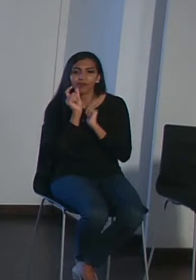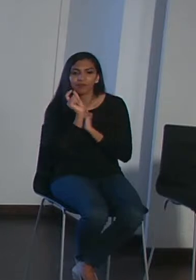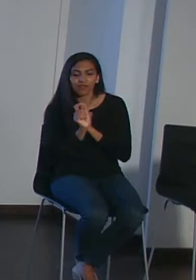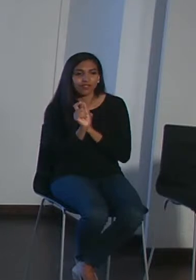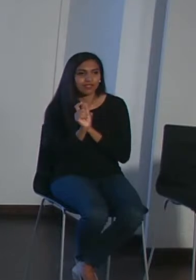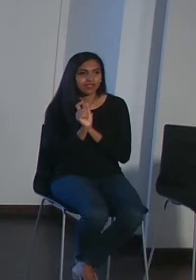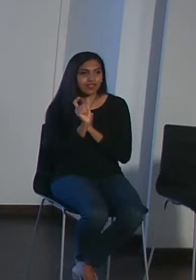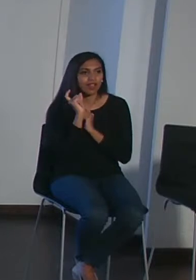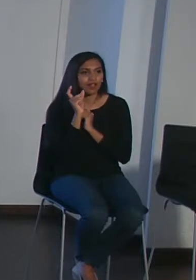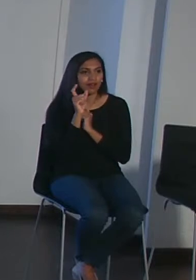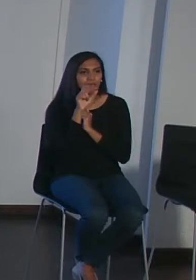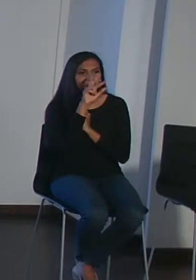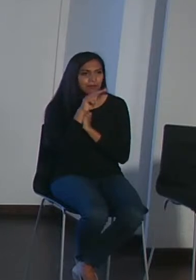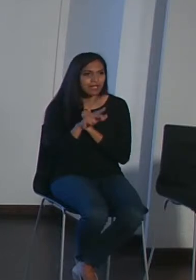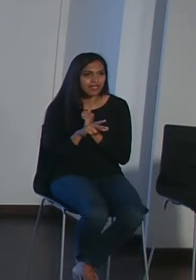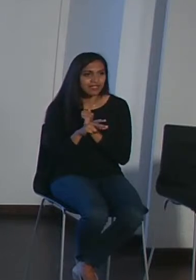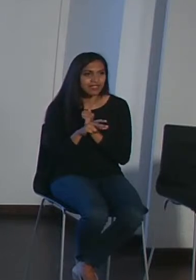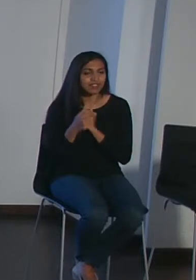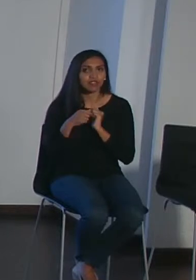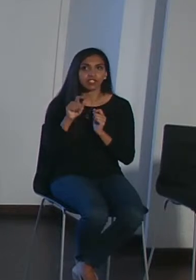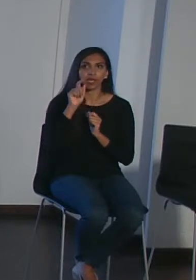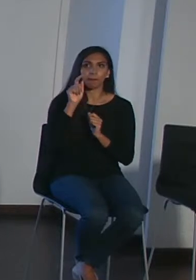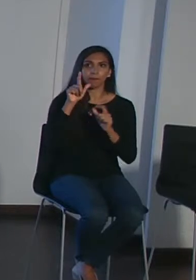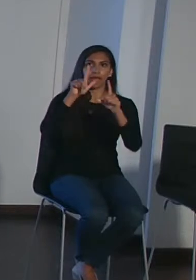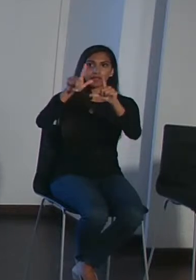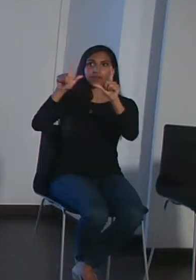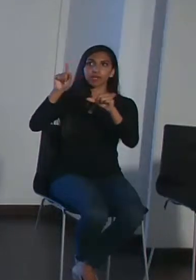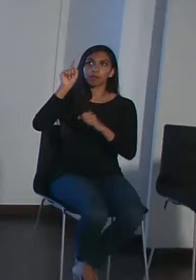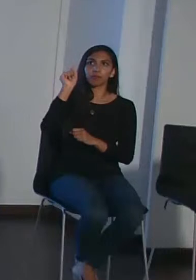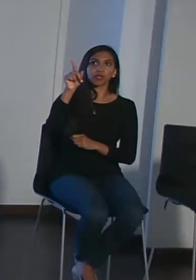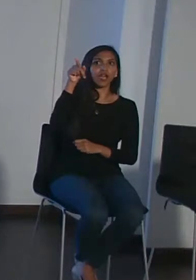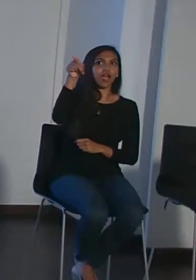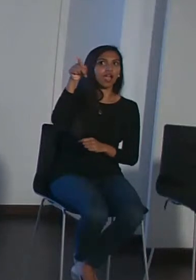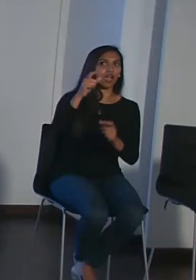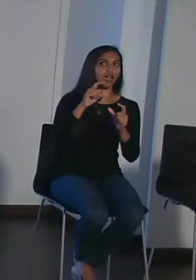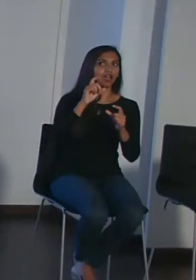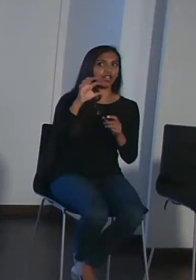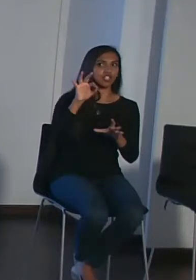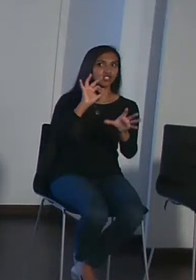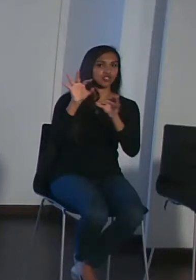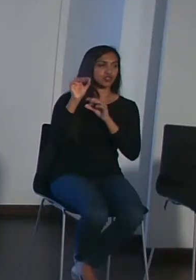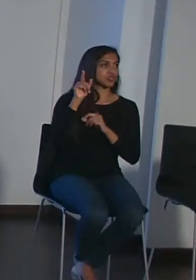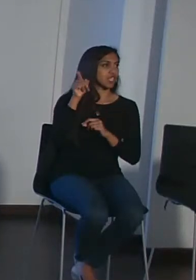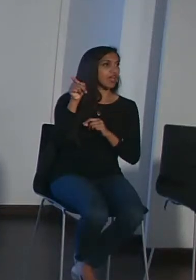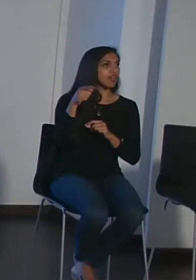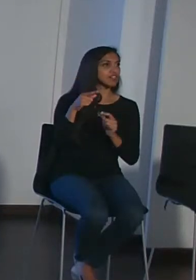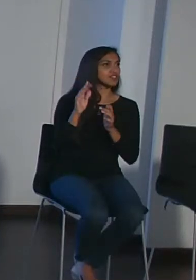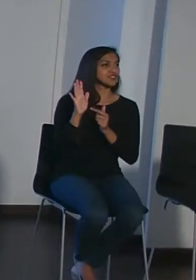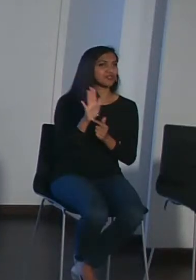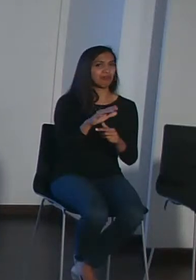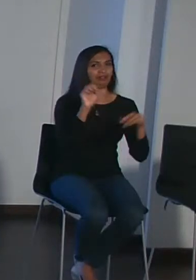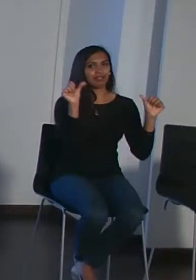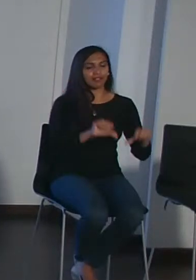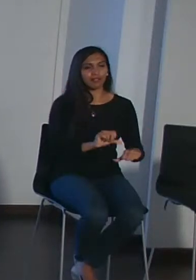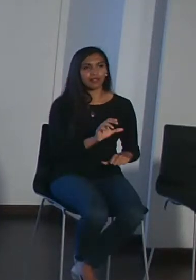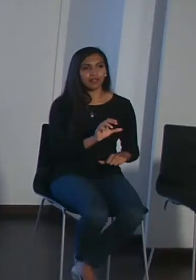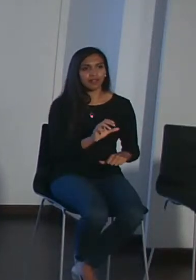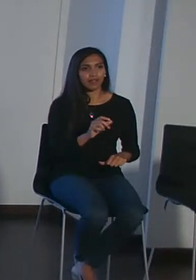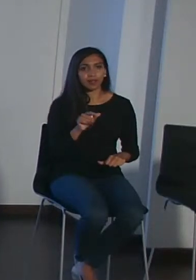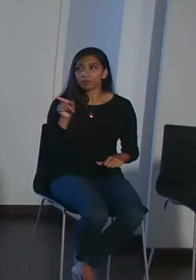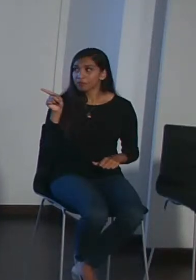and I can't even point to an exhibition and say, oh, these are the artworks I've chosen. So that makes